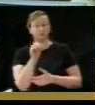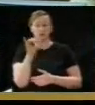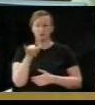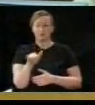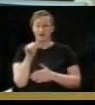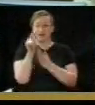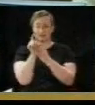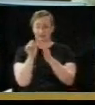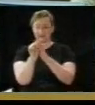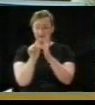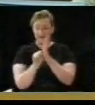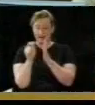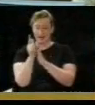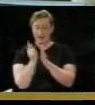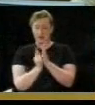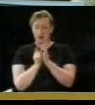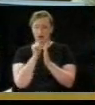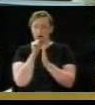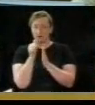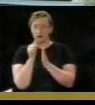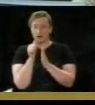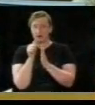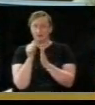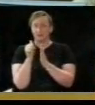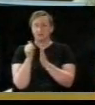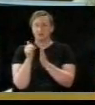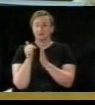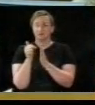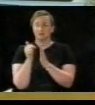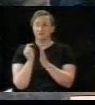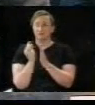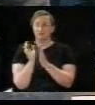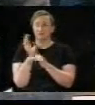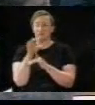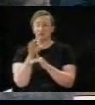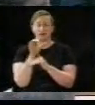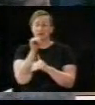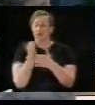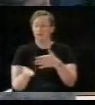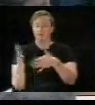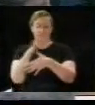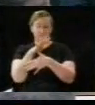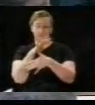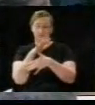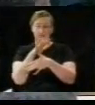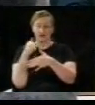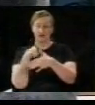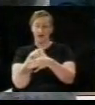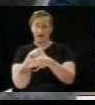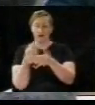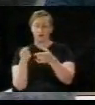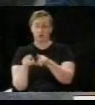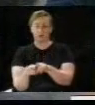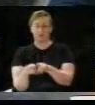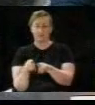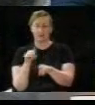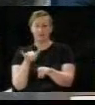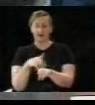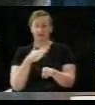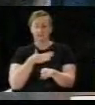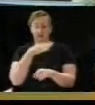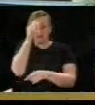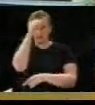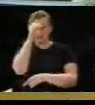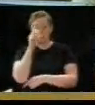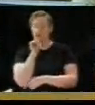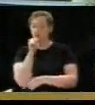not, I don't like to use the word trump, but it would not supersede our agreement. It does not. Would be my opinion. It would not.